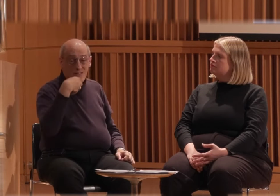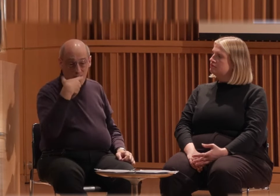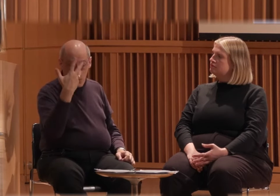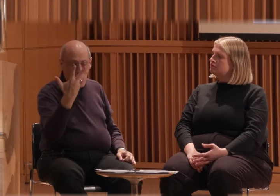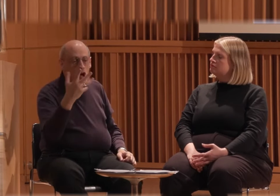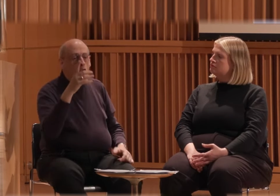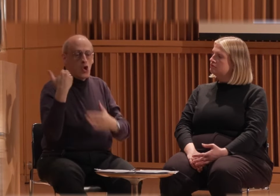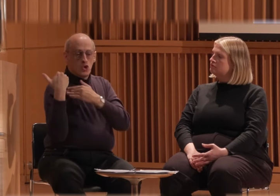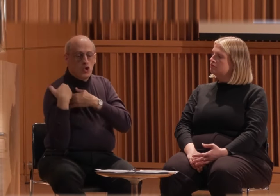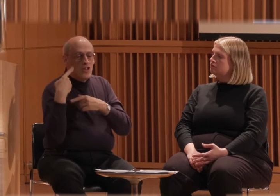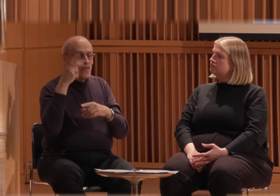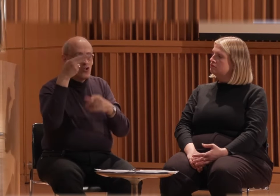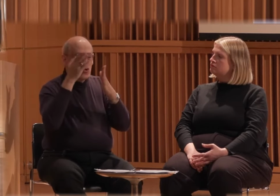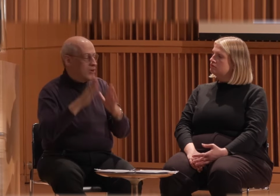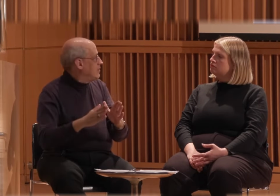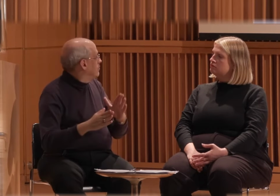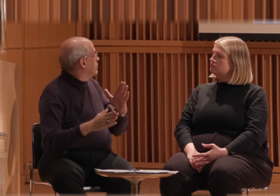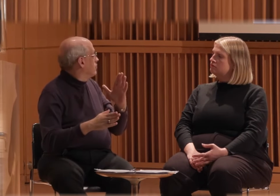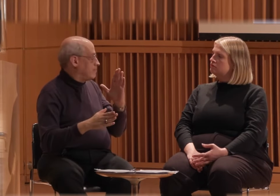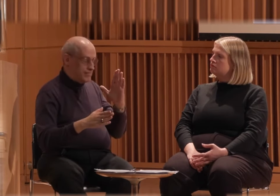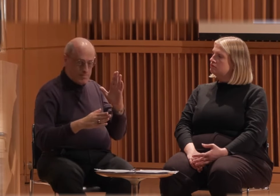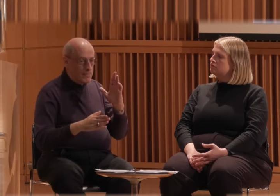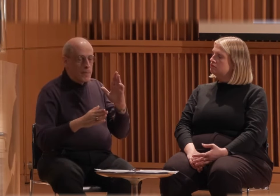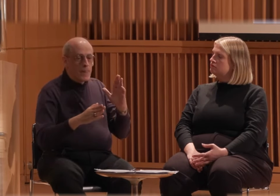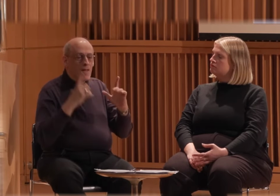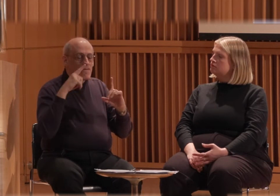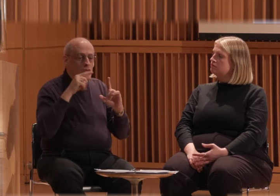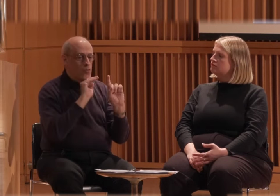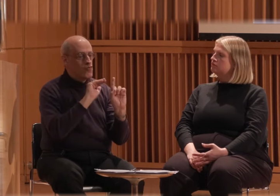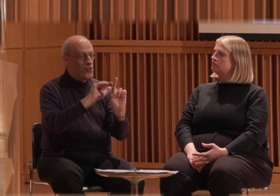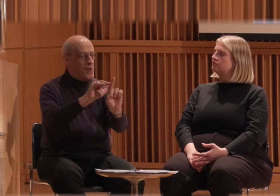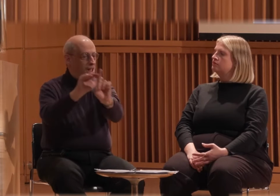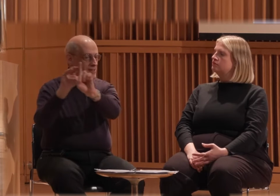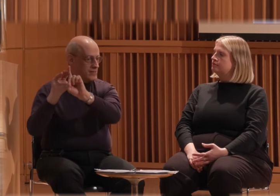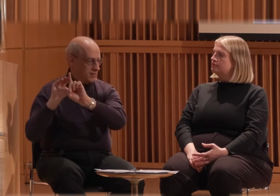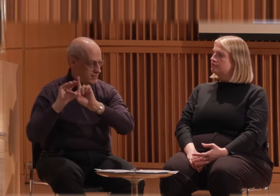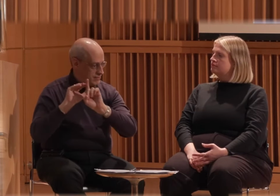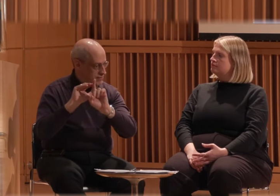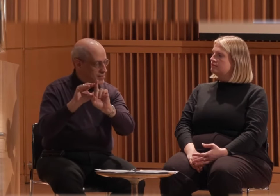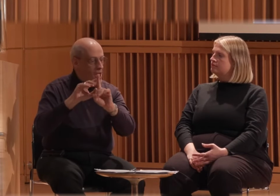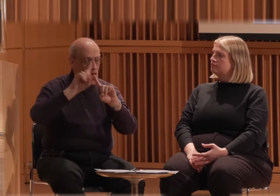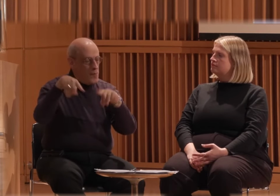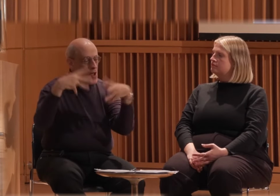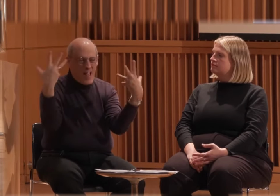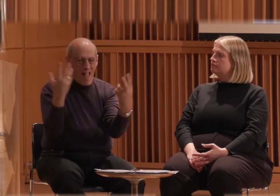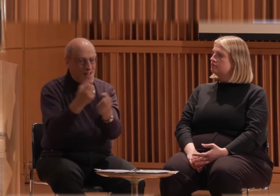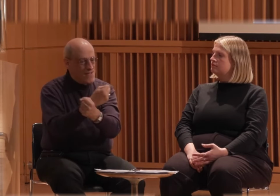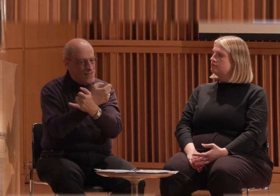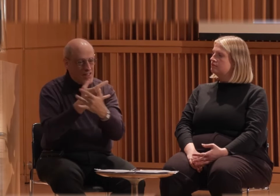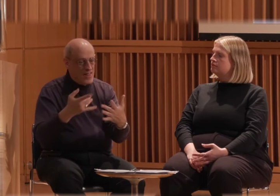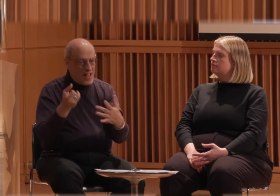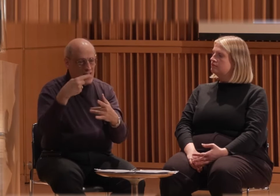the duty of the historian is to remind society of everything it